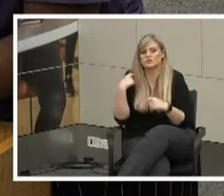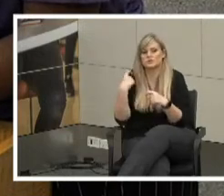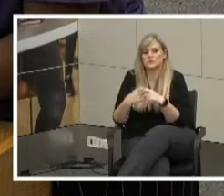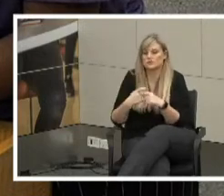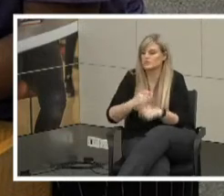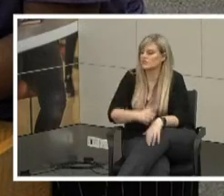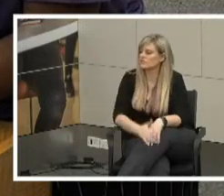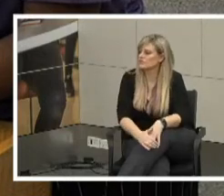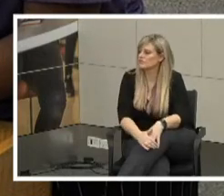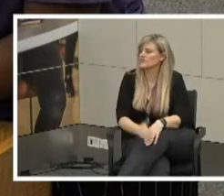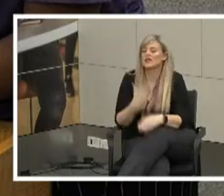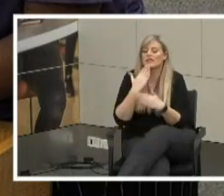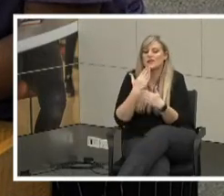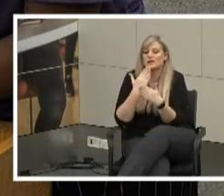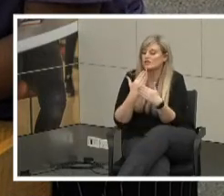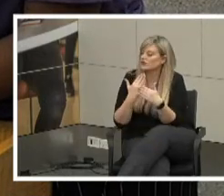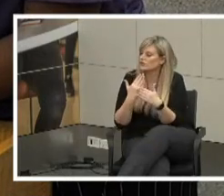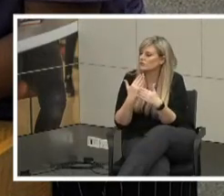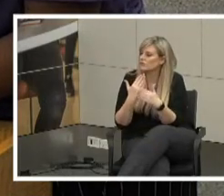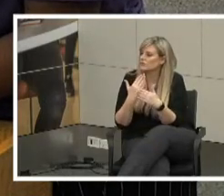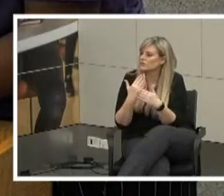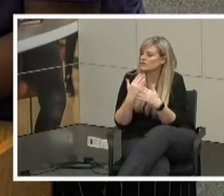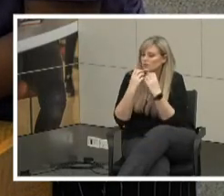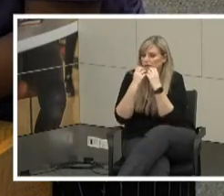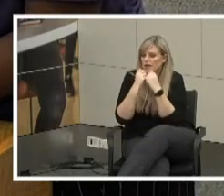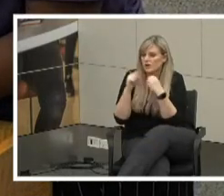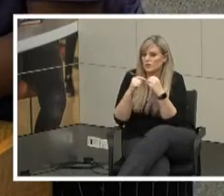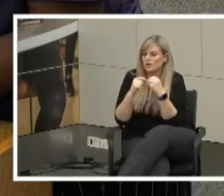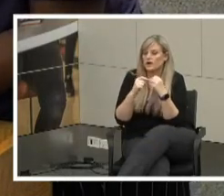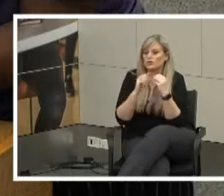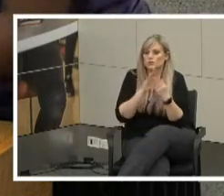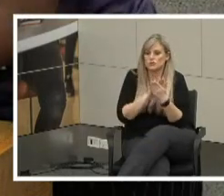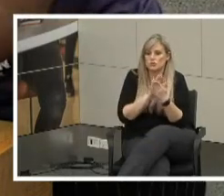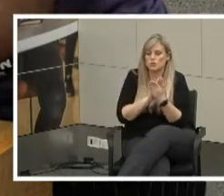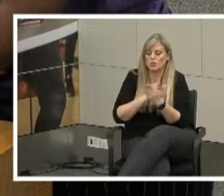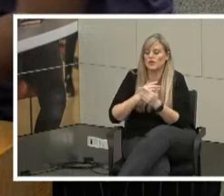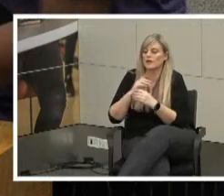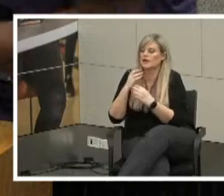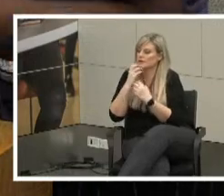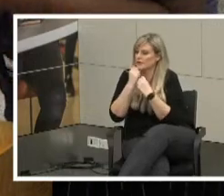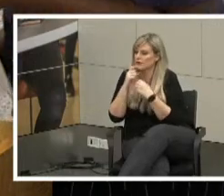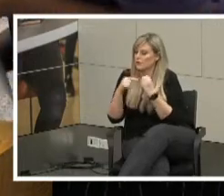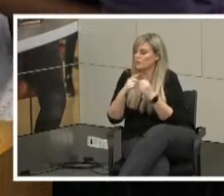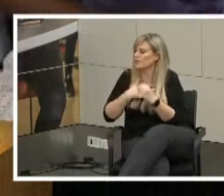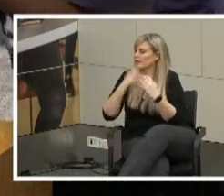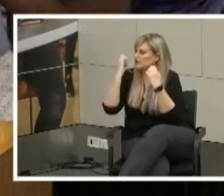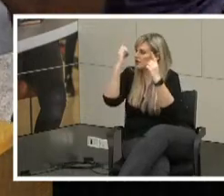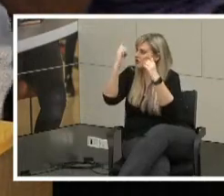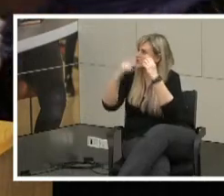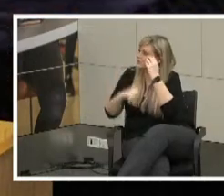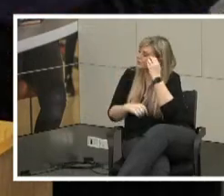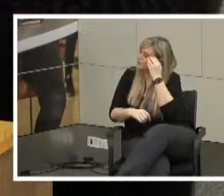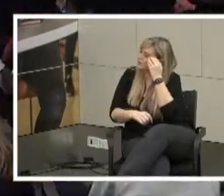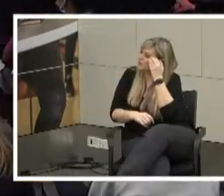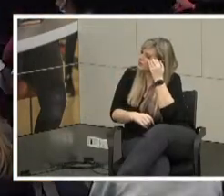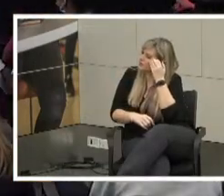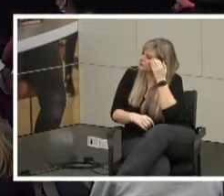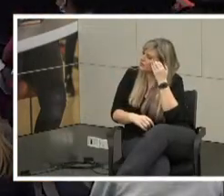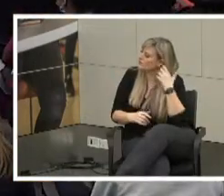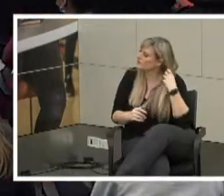gra thank you for caring about my school and about my education thank